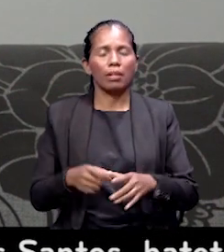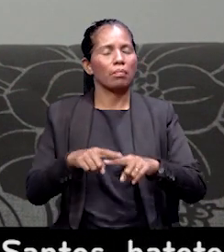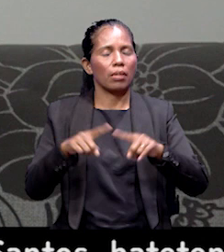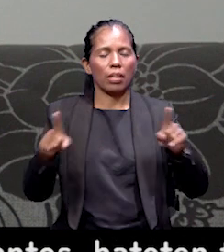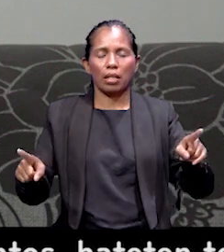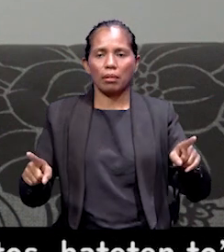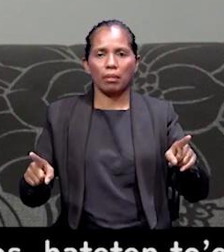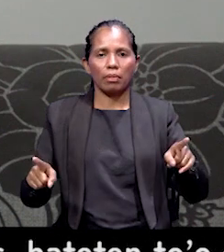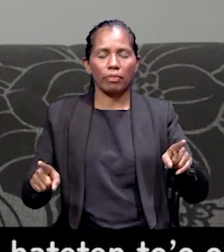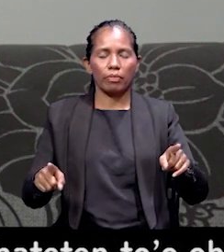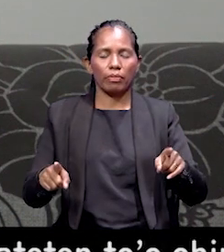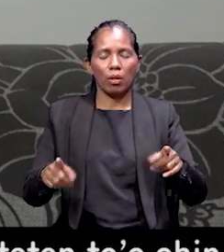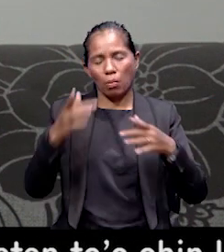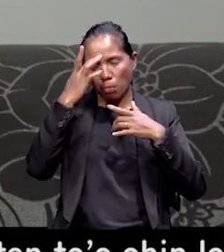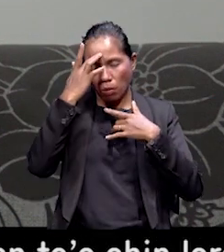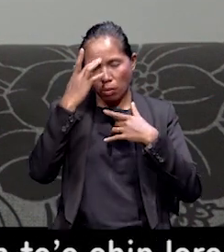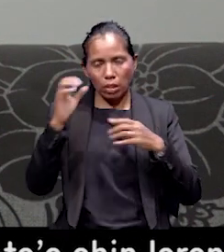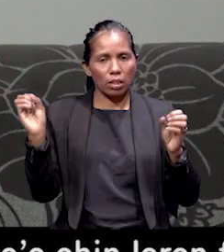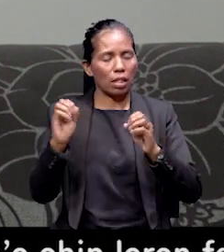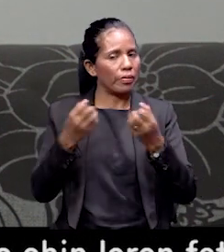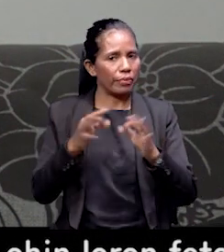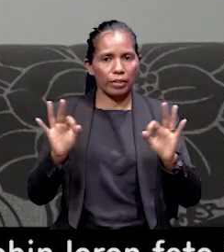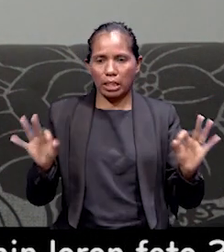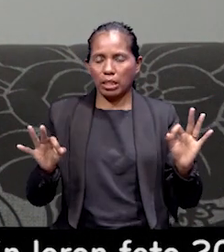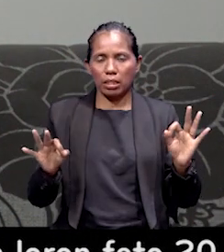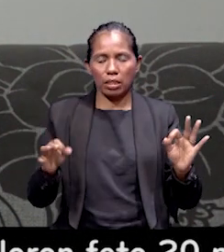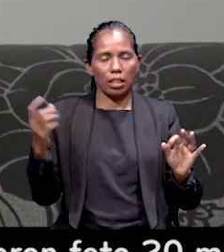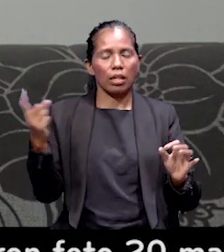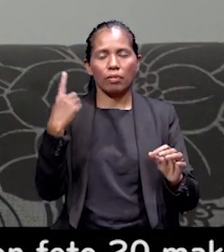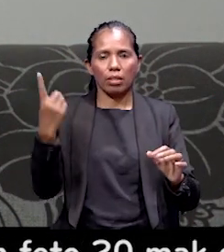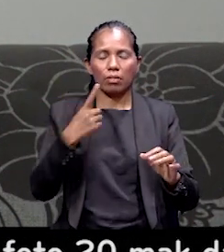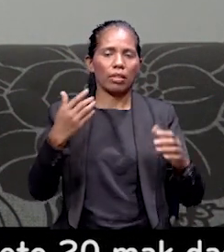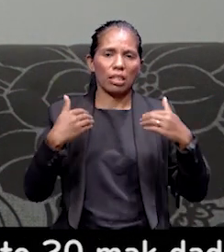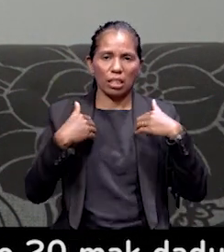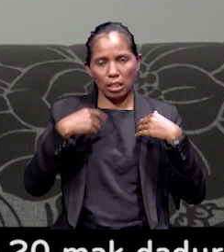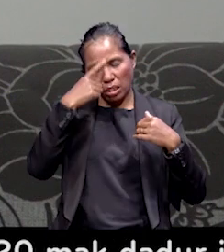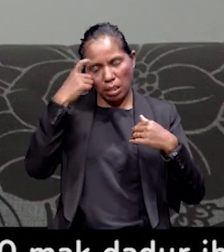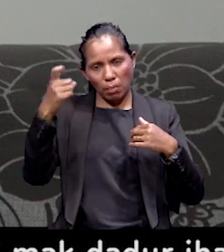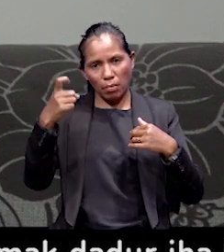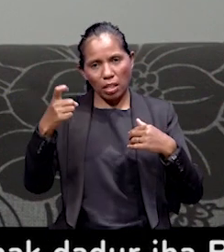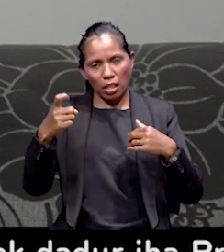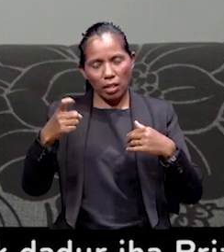sila hotu virus existe na faten. Ya. Tanpa virus ita lahre